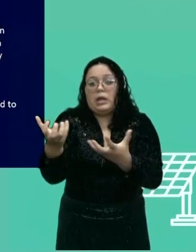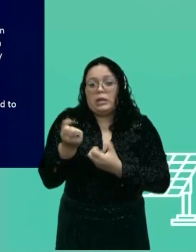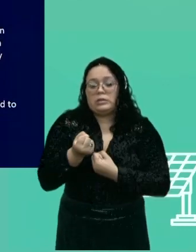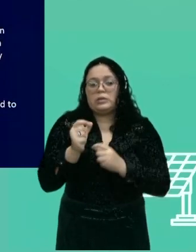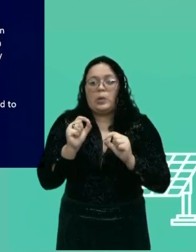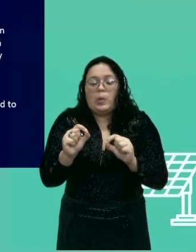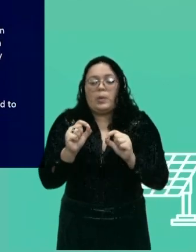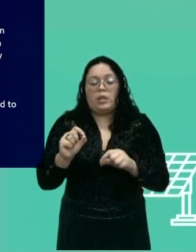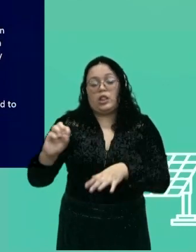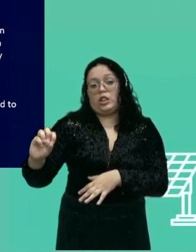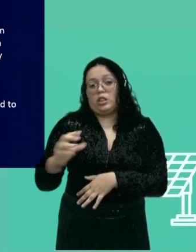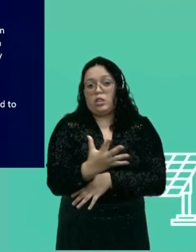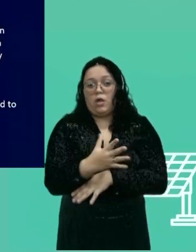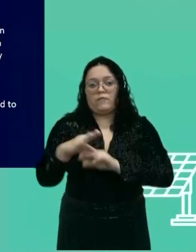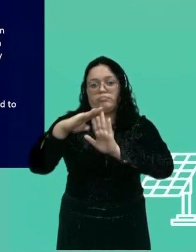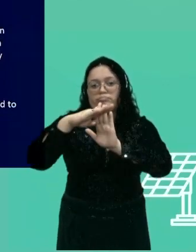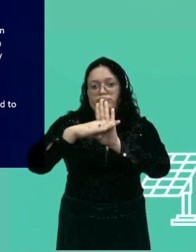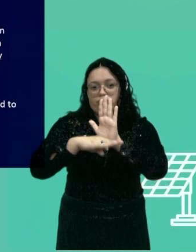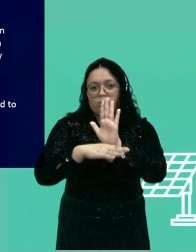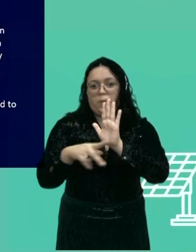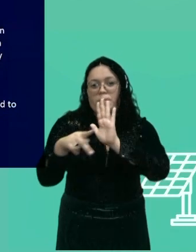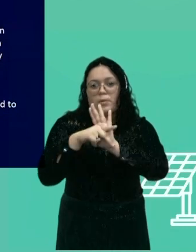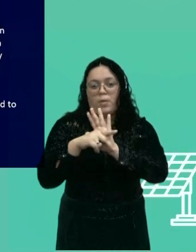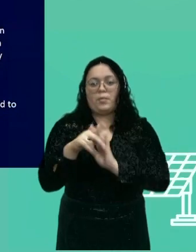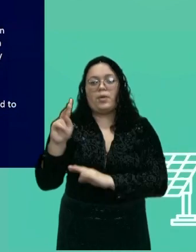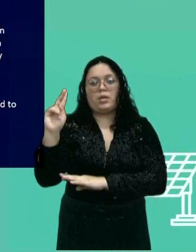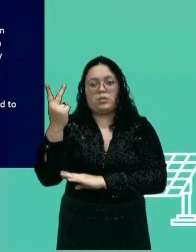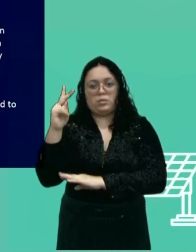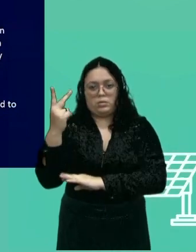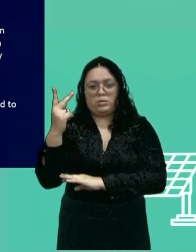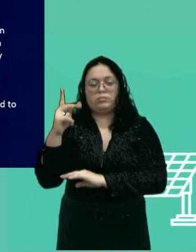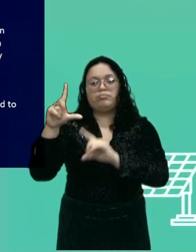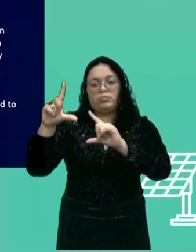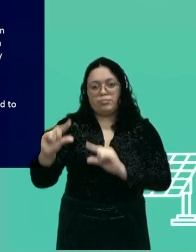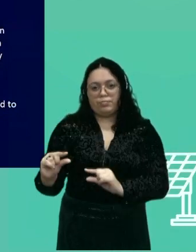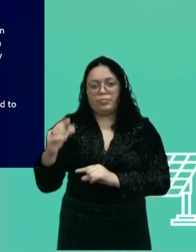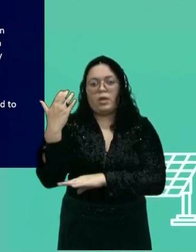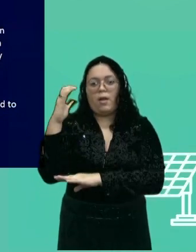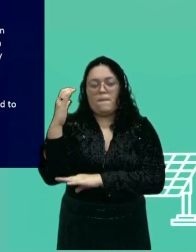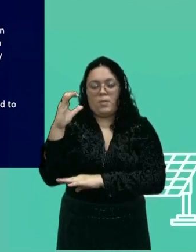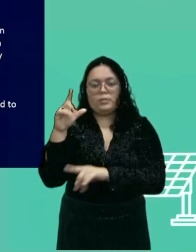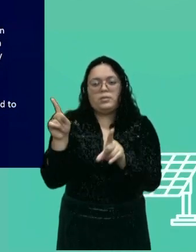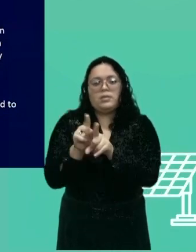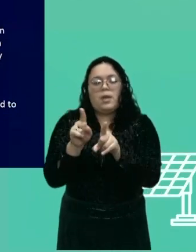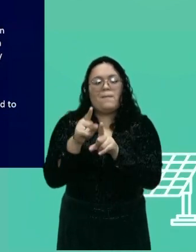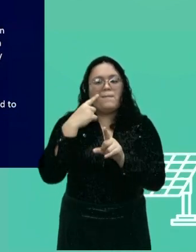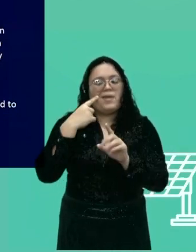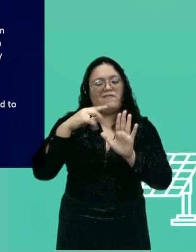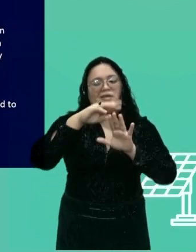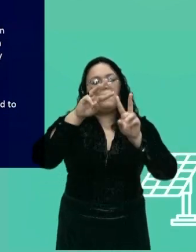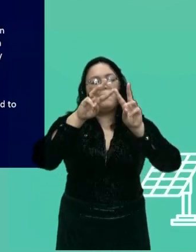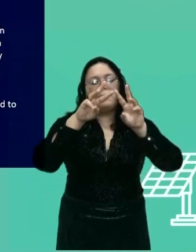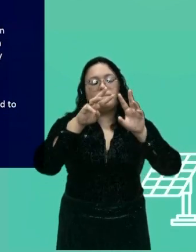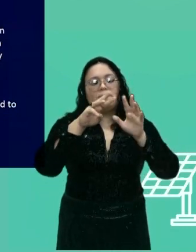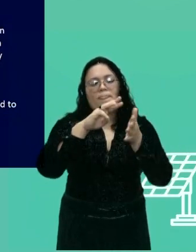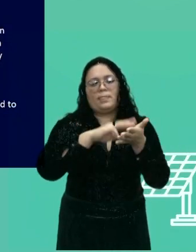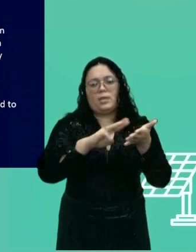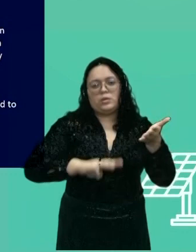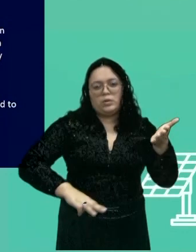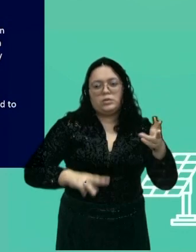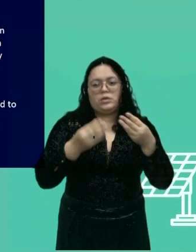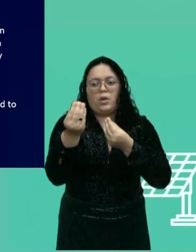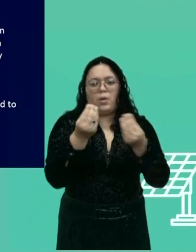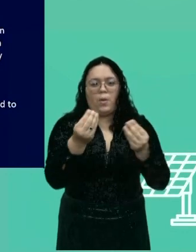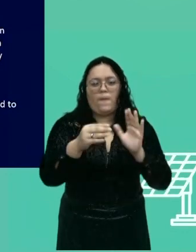hydrogen that they will be producing. So this standard sets out in detail the methodology that producers can use to calculate the emissions associated with